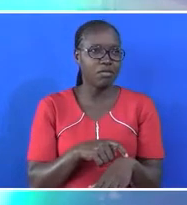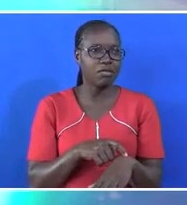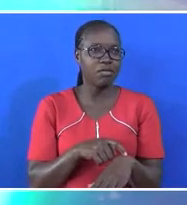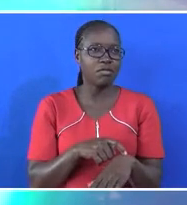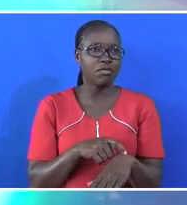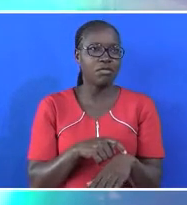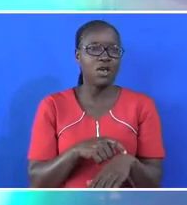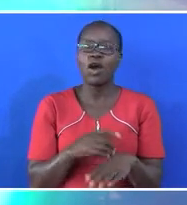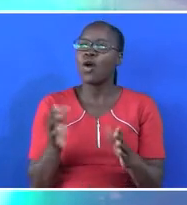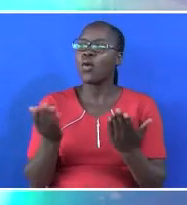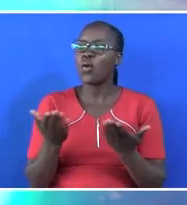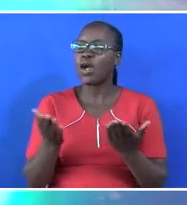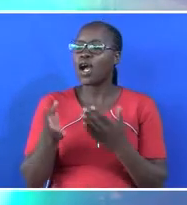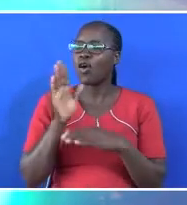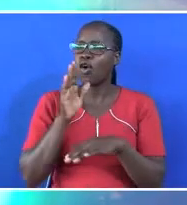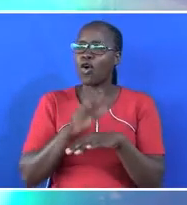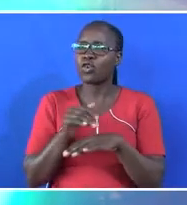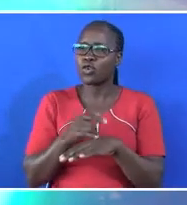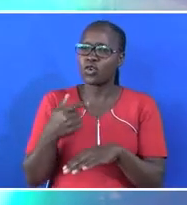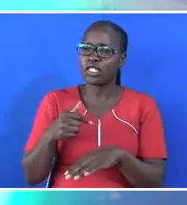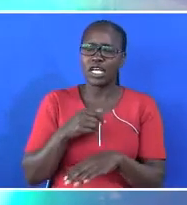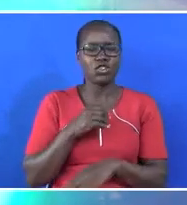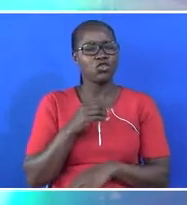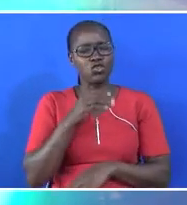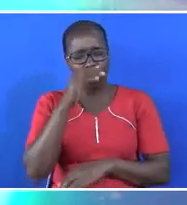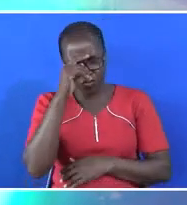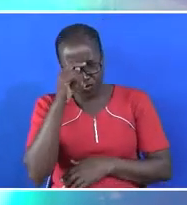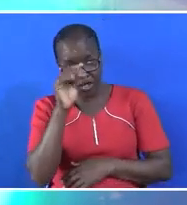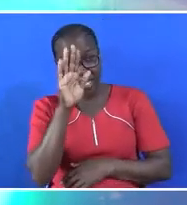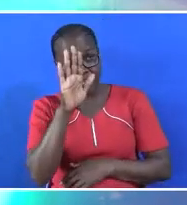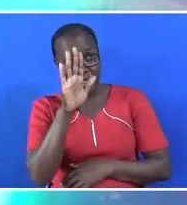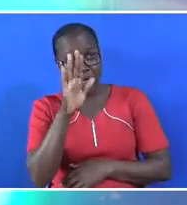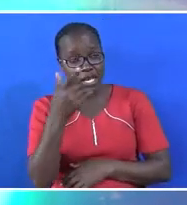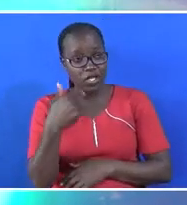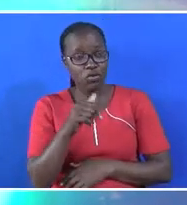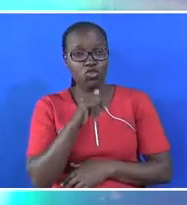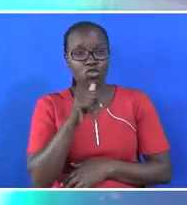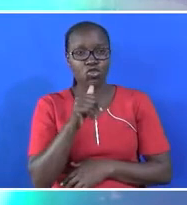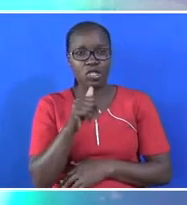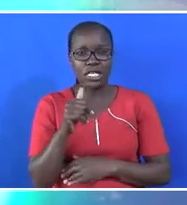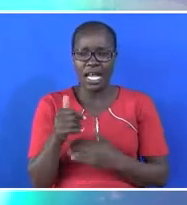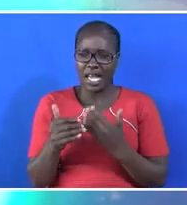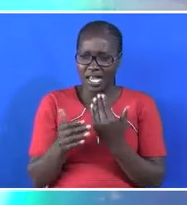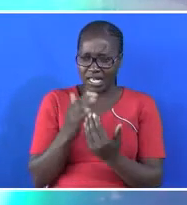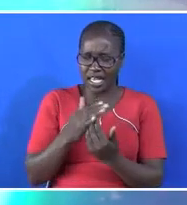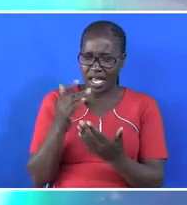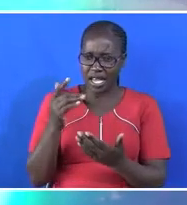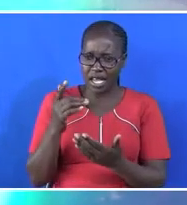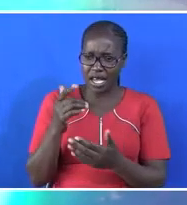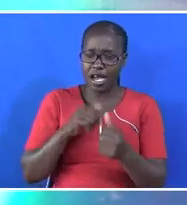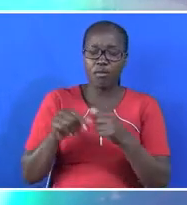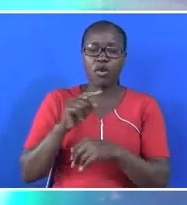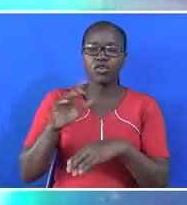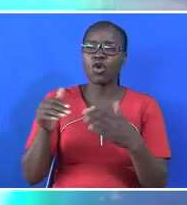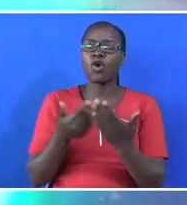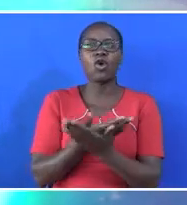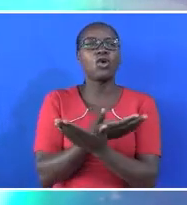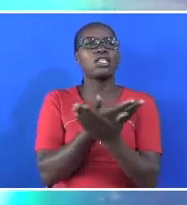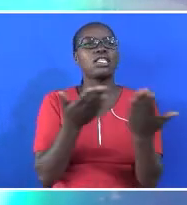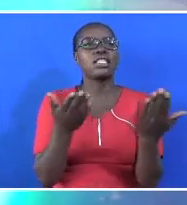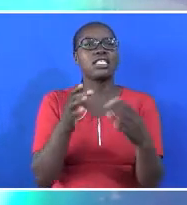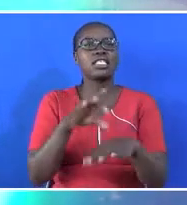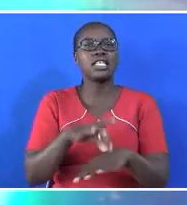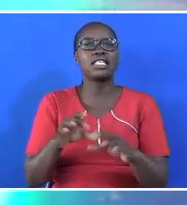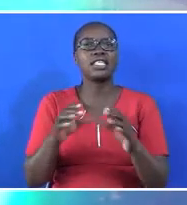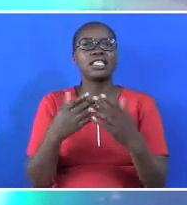the time where God calls us to fear him. And we should not care about all these other things,